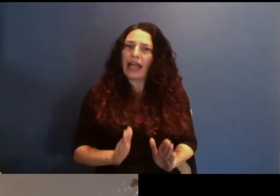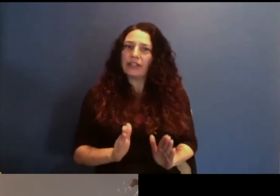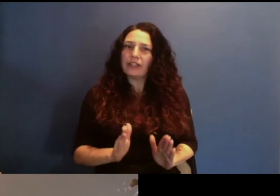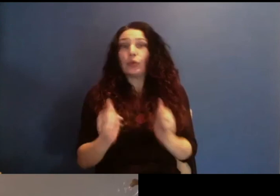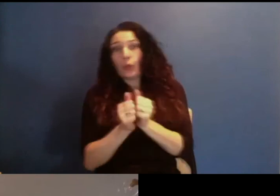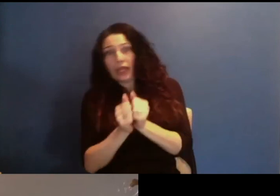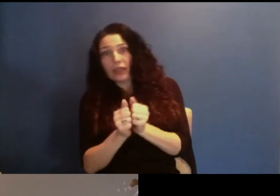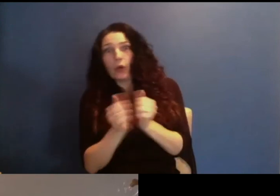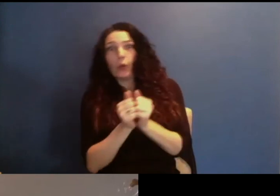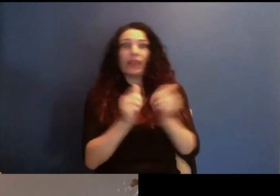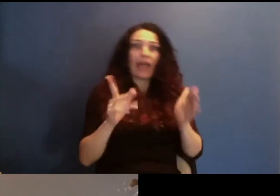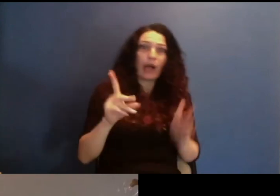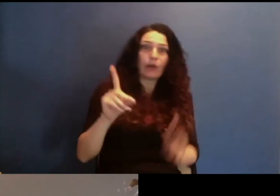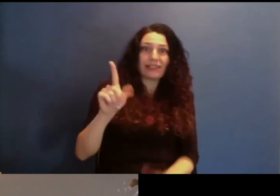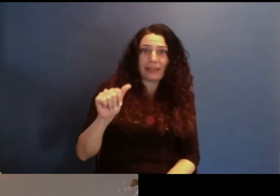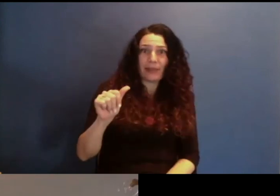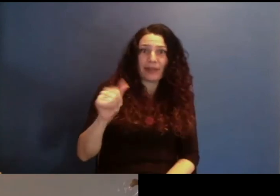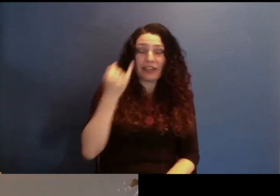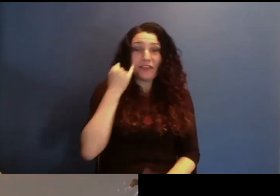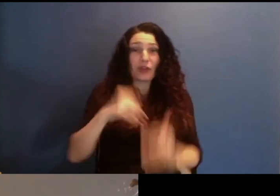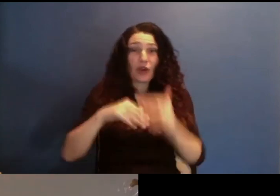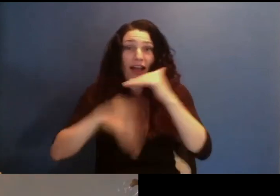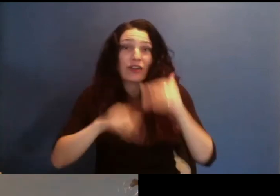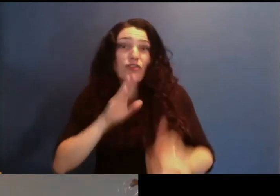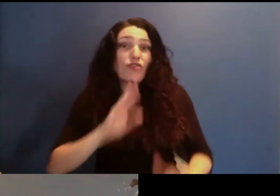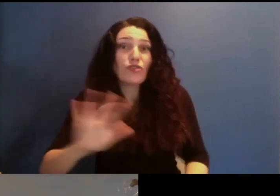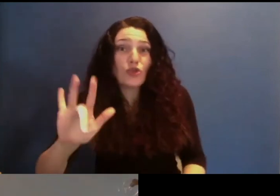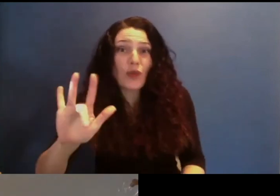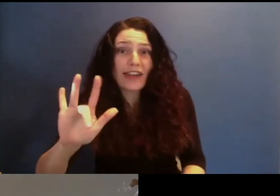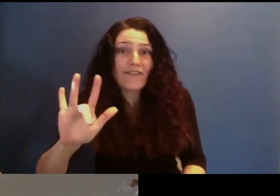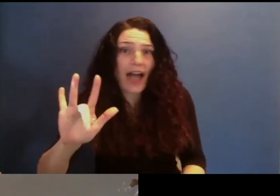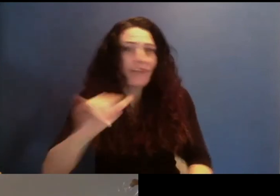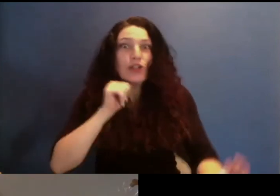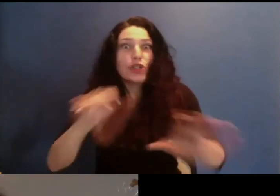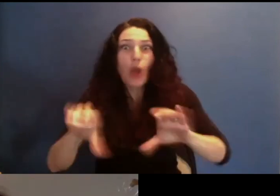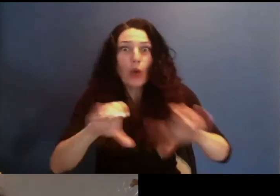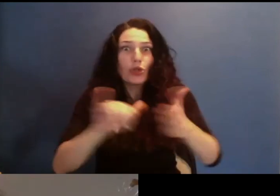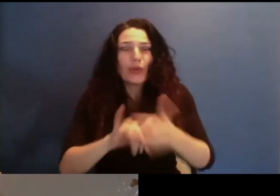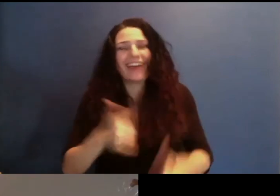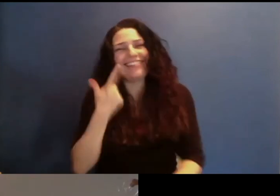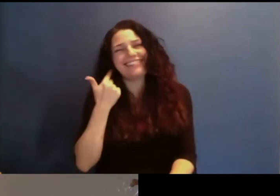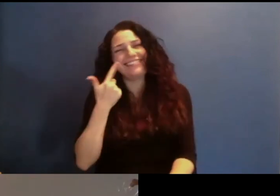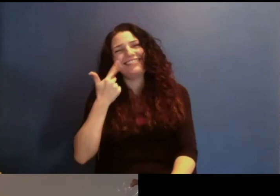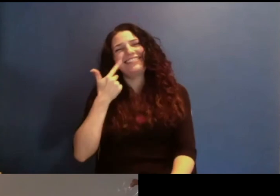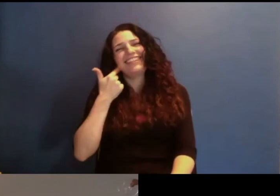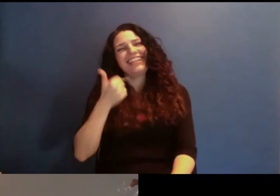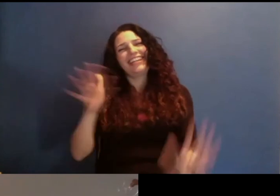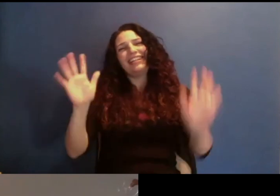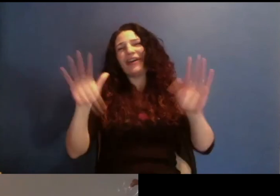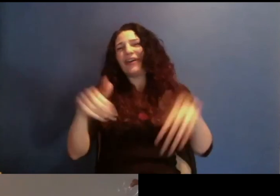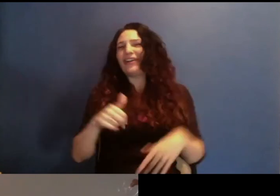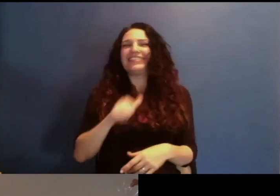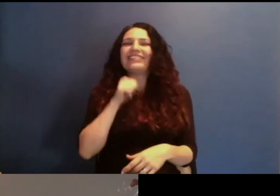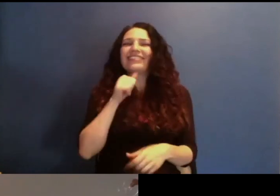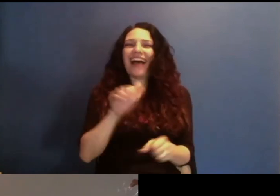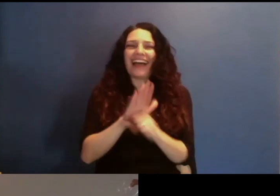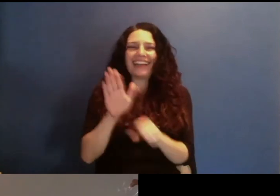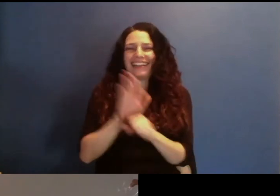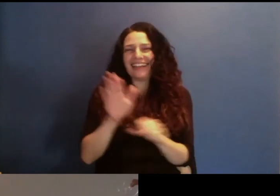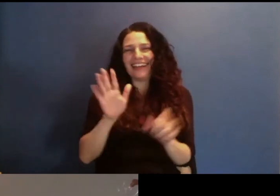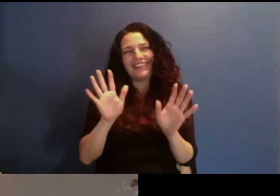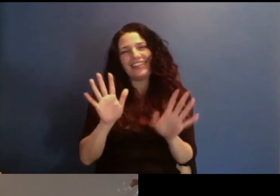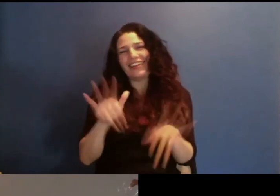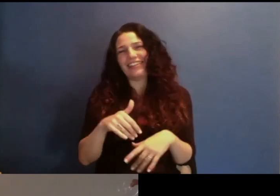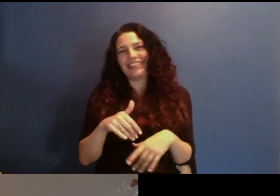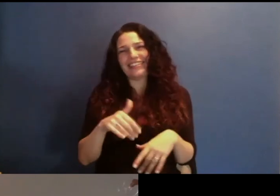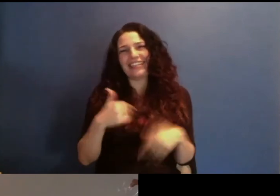the age of 25, don't do it. Just because I've been around enough actors, and it's like, if you start too young, it gets a little weird